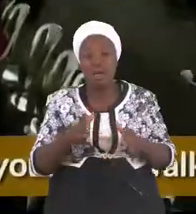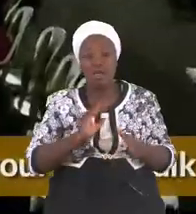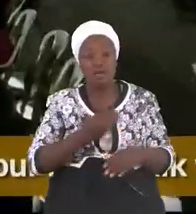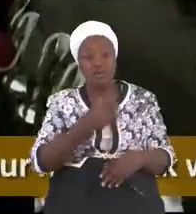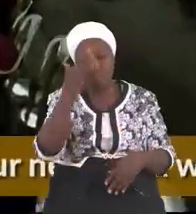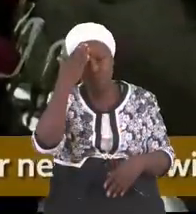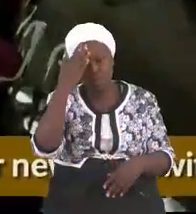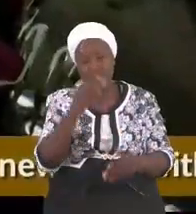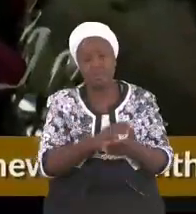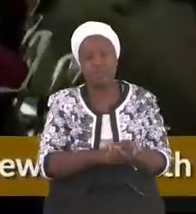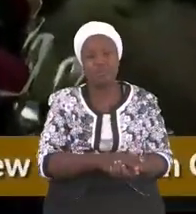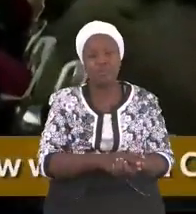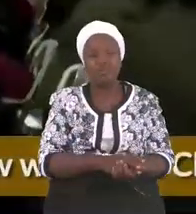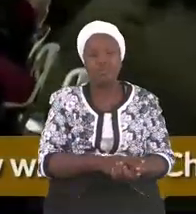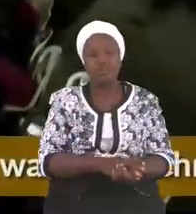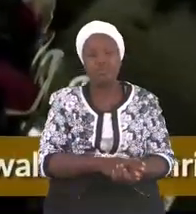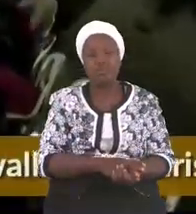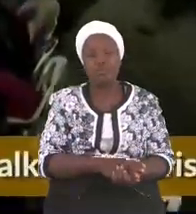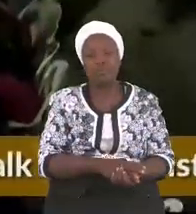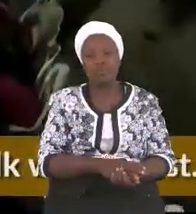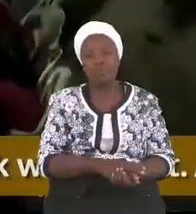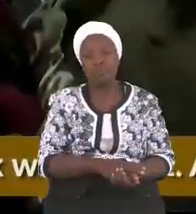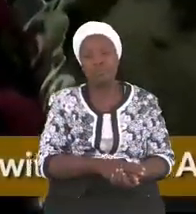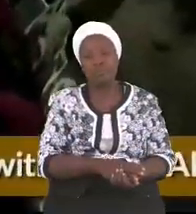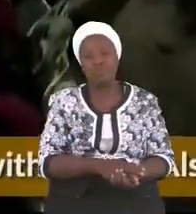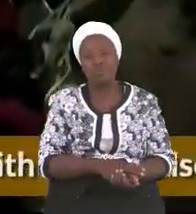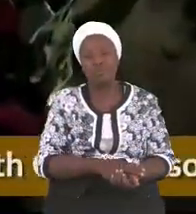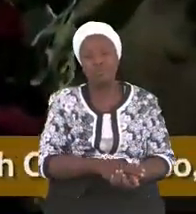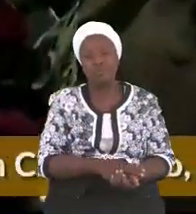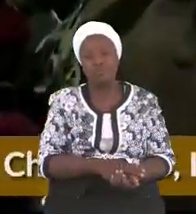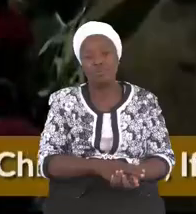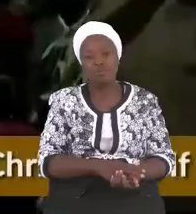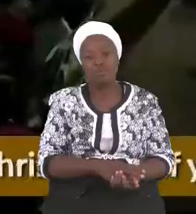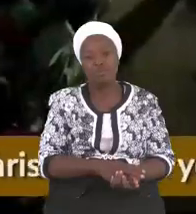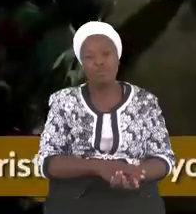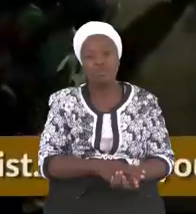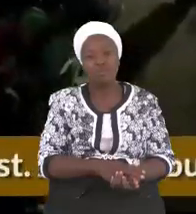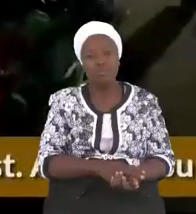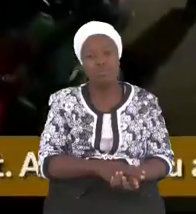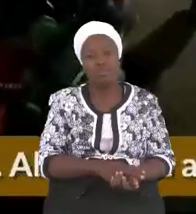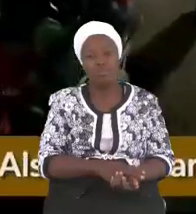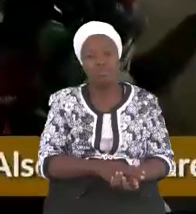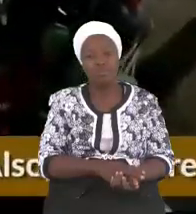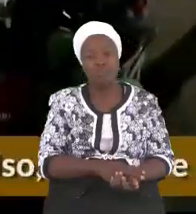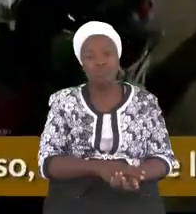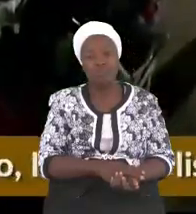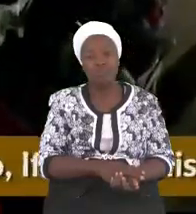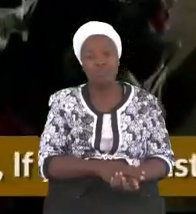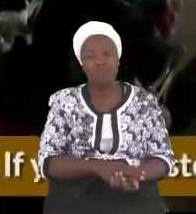finished, wave. Those at the front, I can see you are done. Far at the